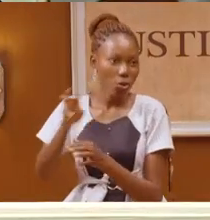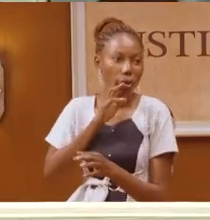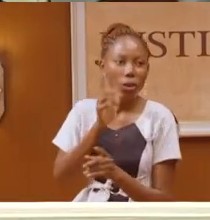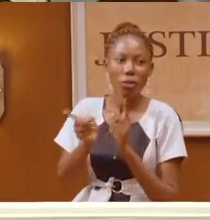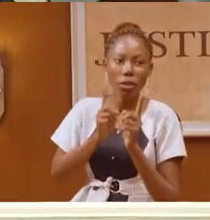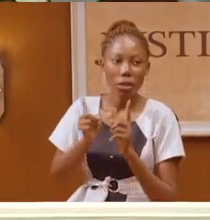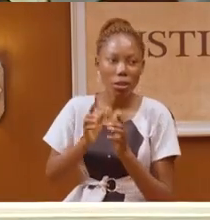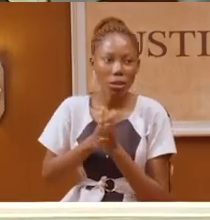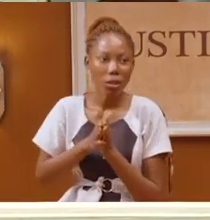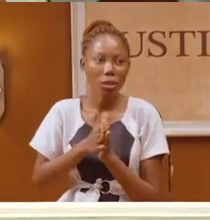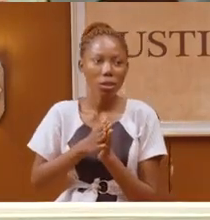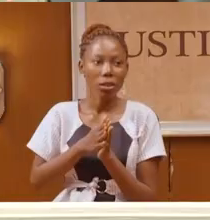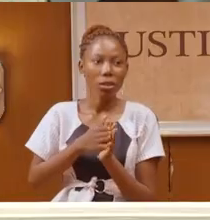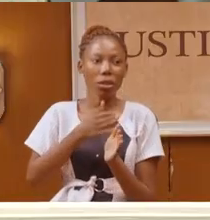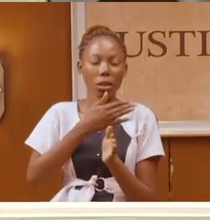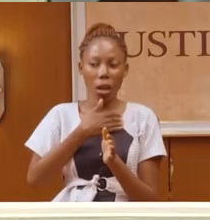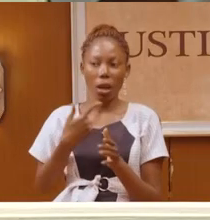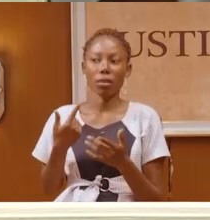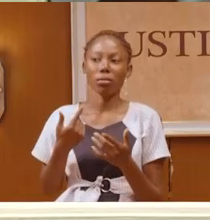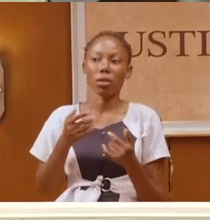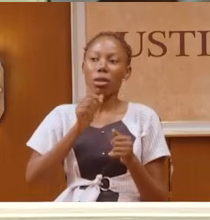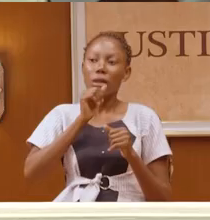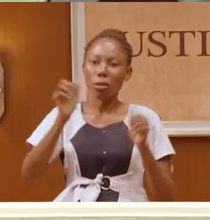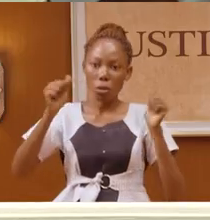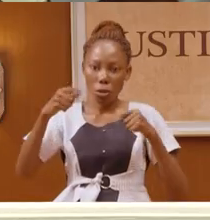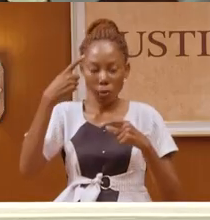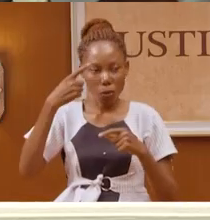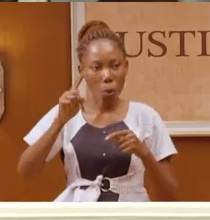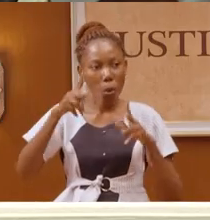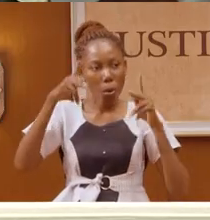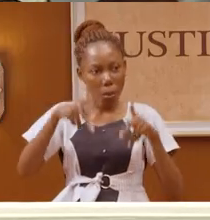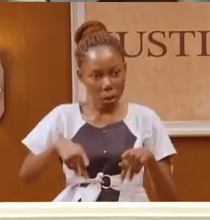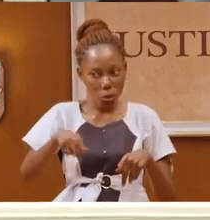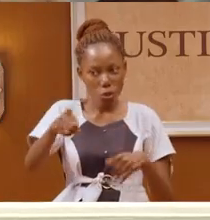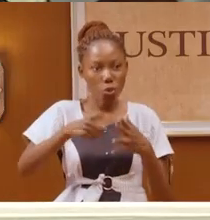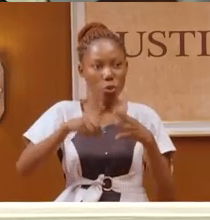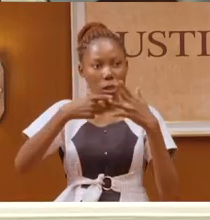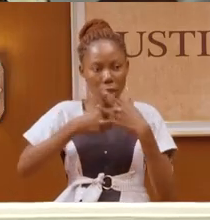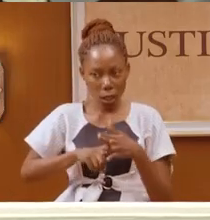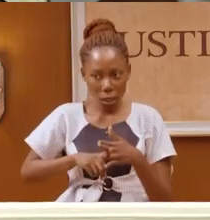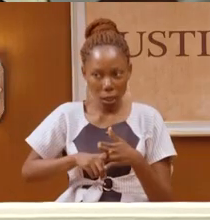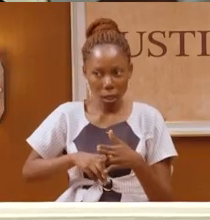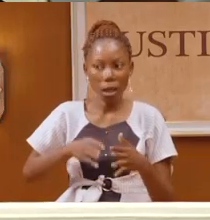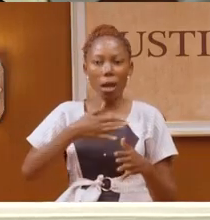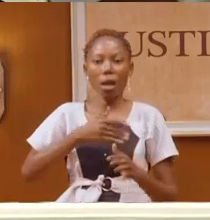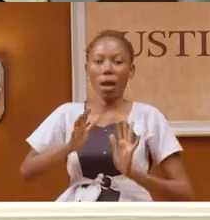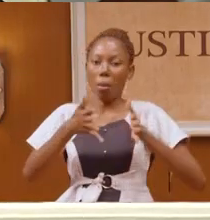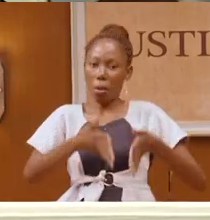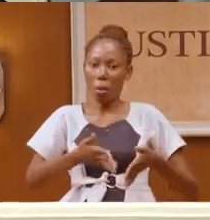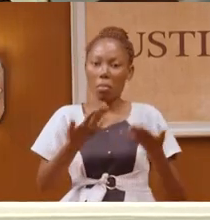possible for somebody to start a case and abandon it as well. She might have decided she does not want to go on with the